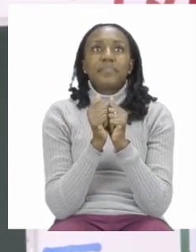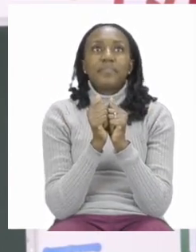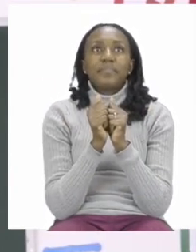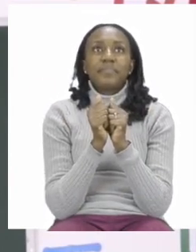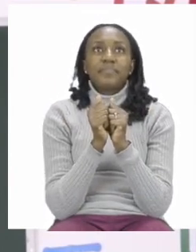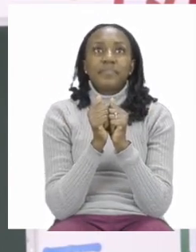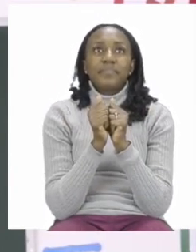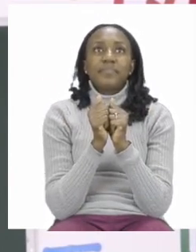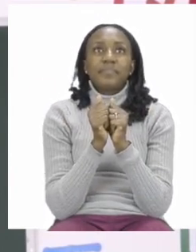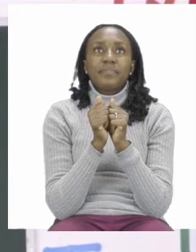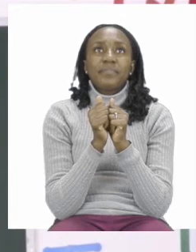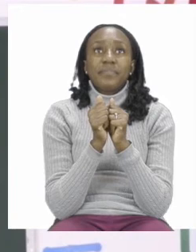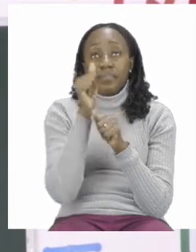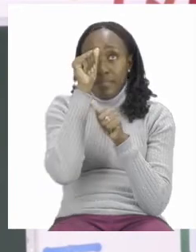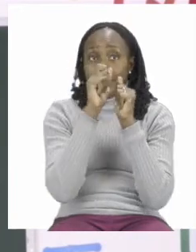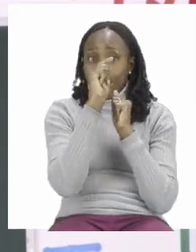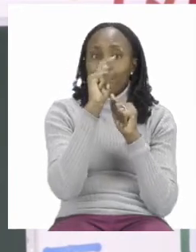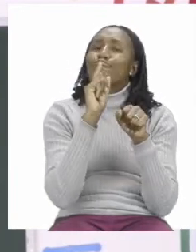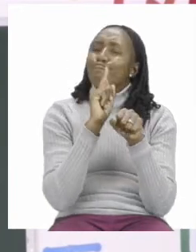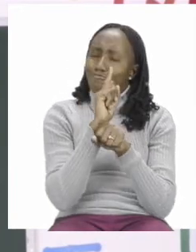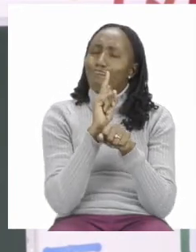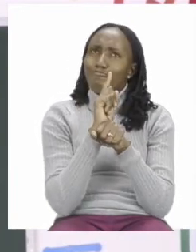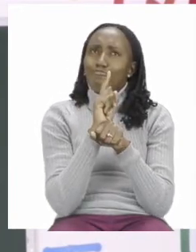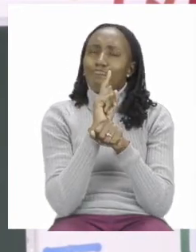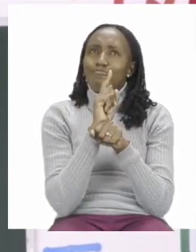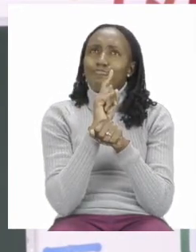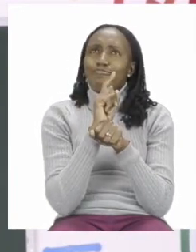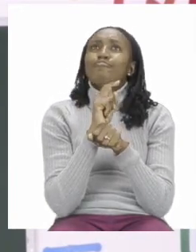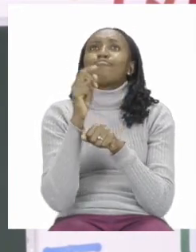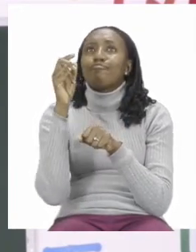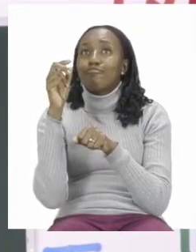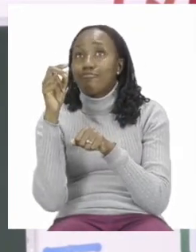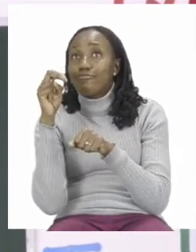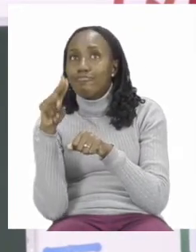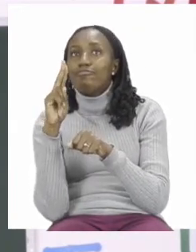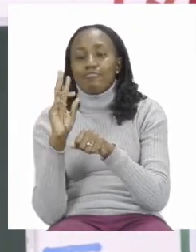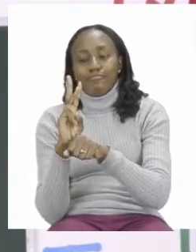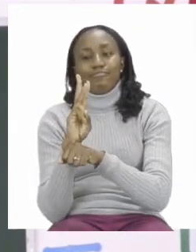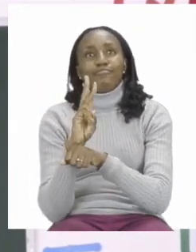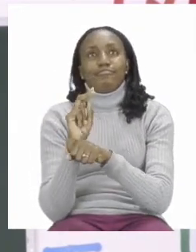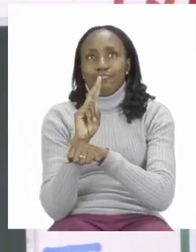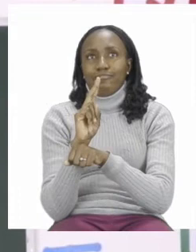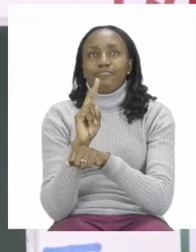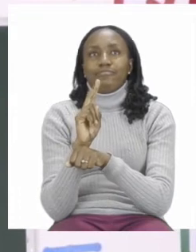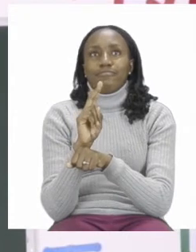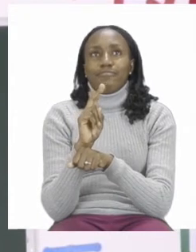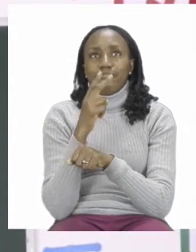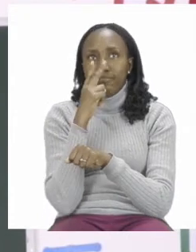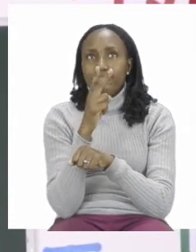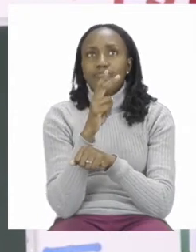rule. Remember, Mr. Tens likes to stand in front. So whatever is our tens